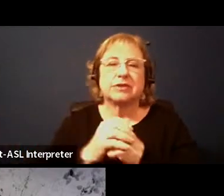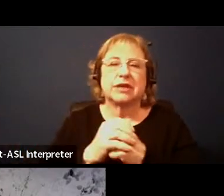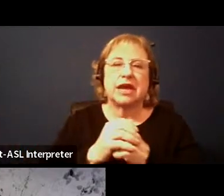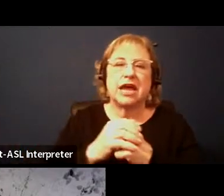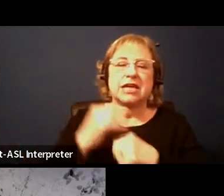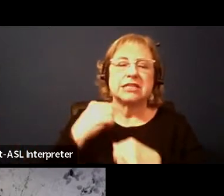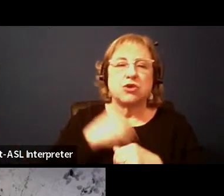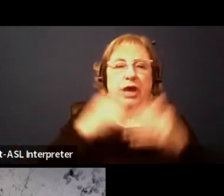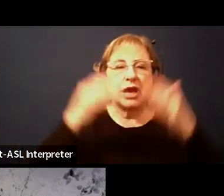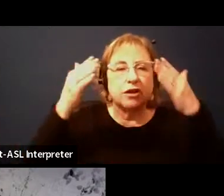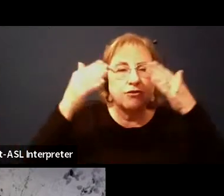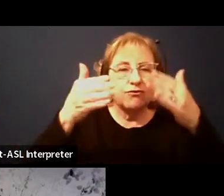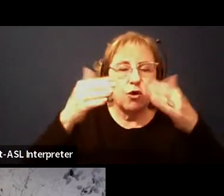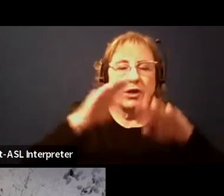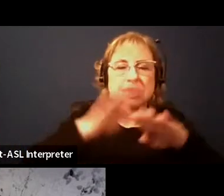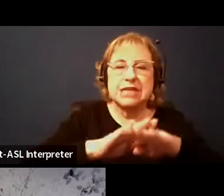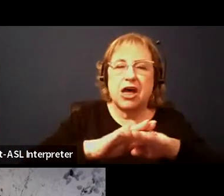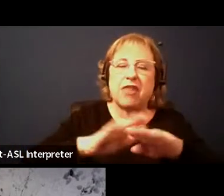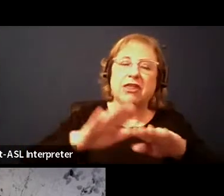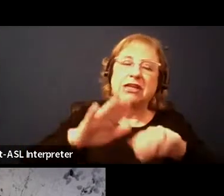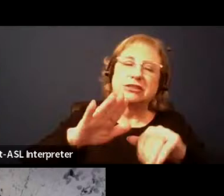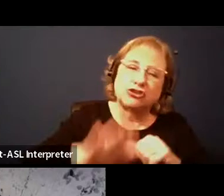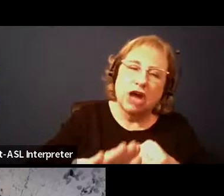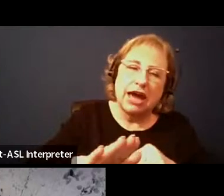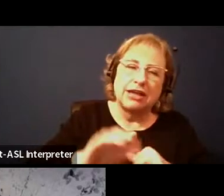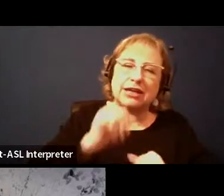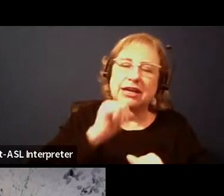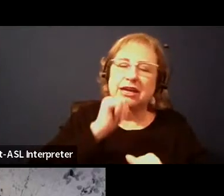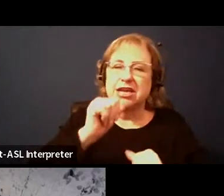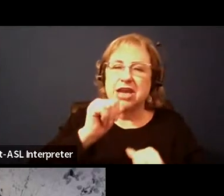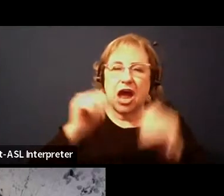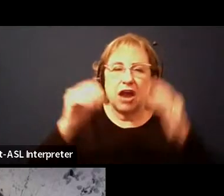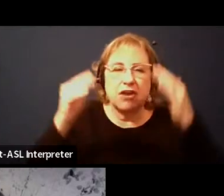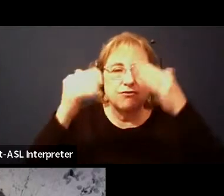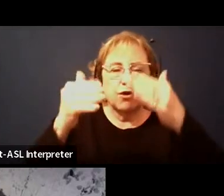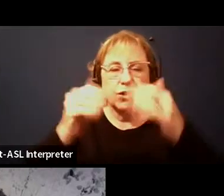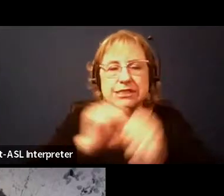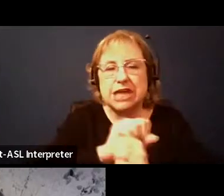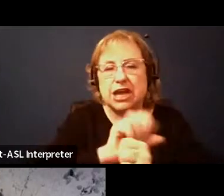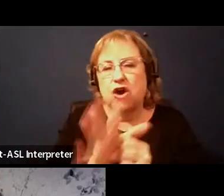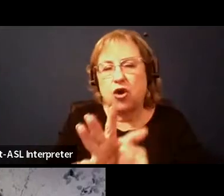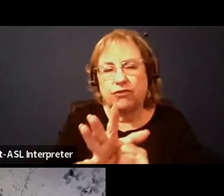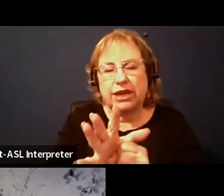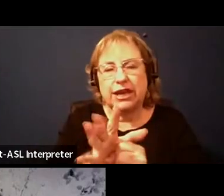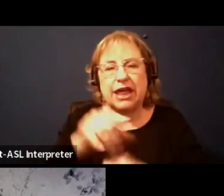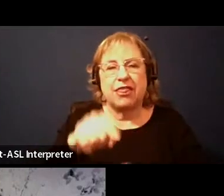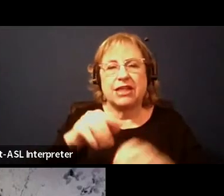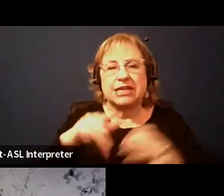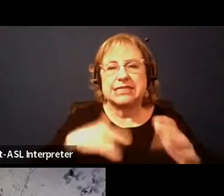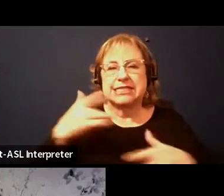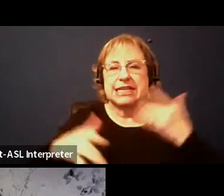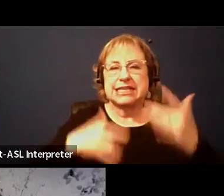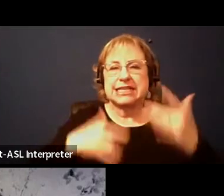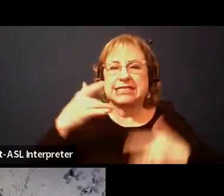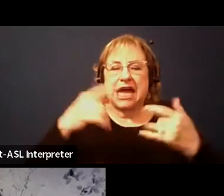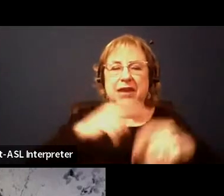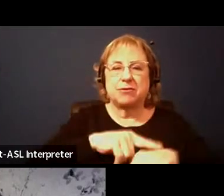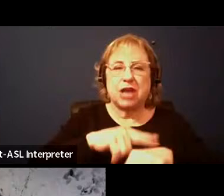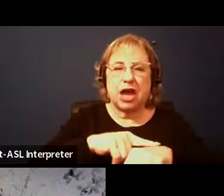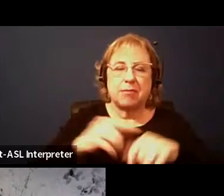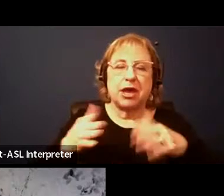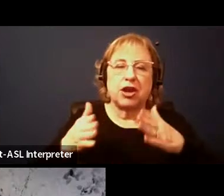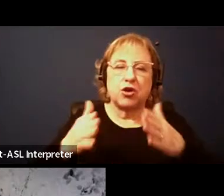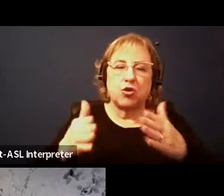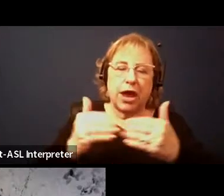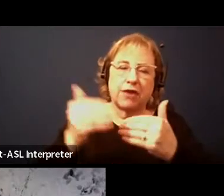are focusing on the child and not the COVID. So this to me is such an exciting time and a way forward. And I